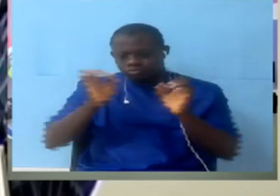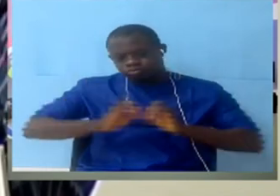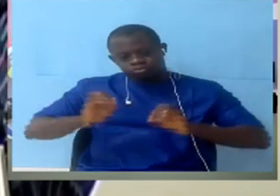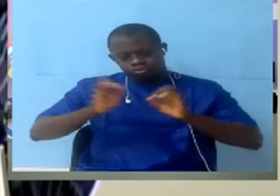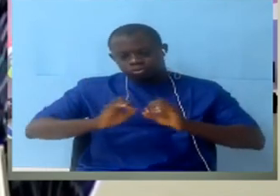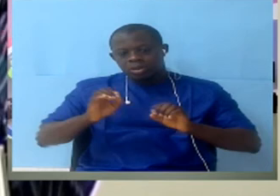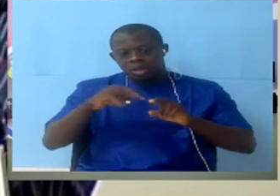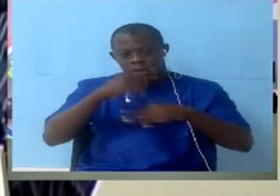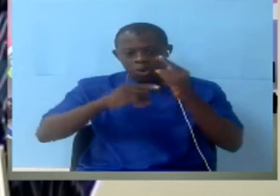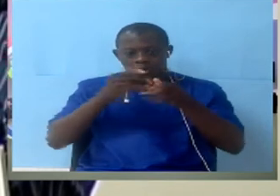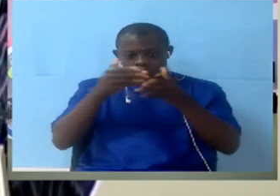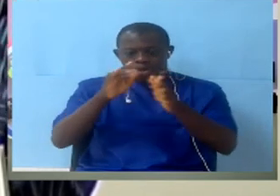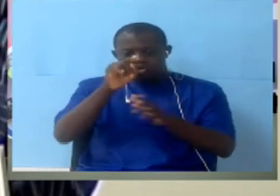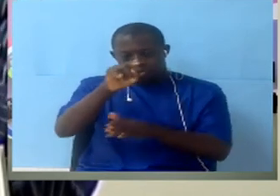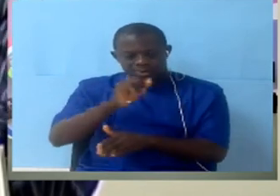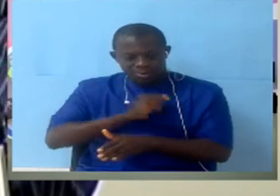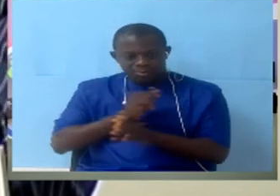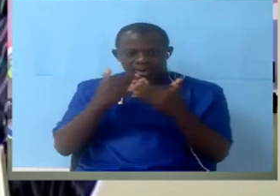you. You